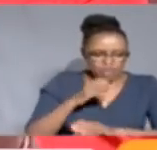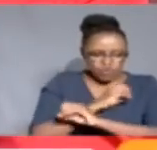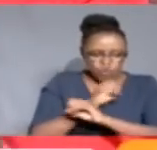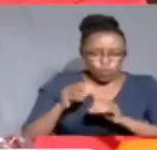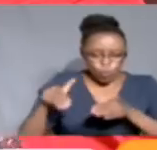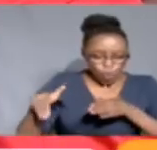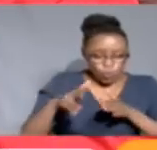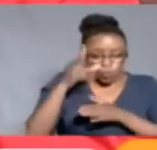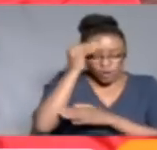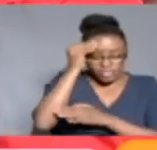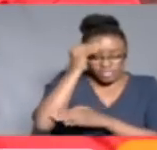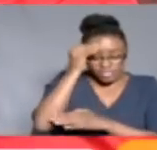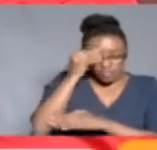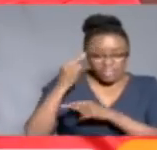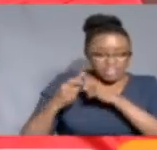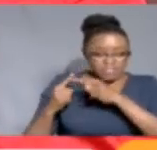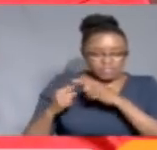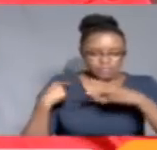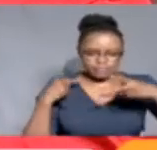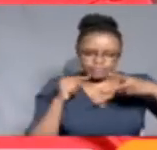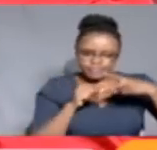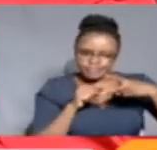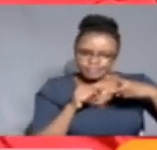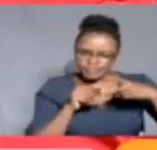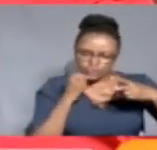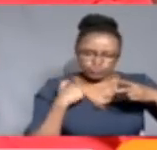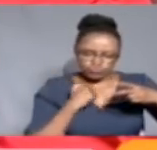of learning, is an experience. The second,